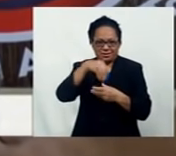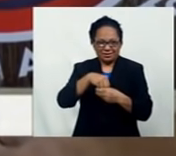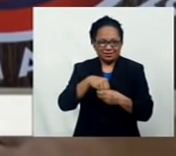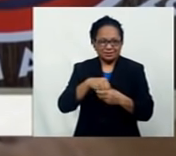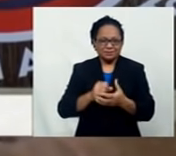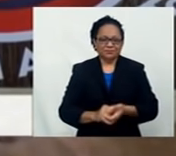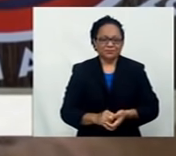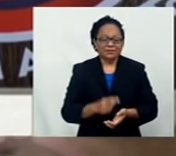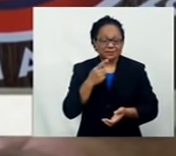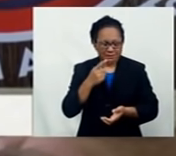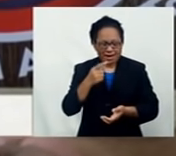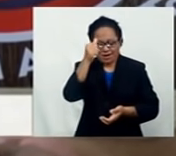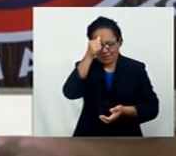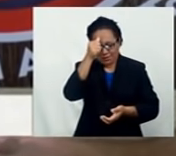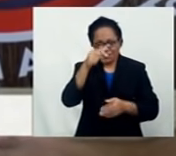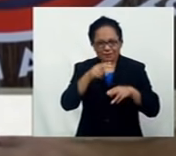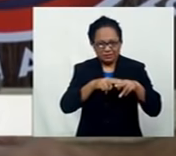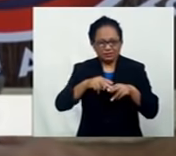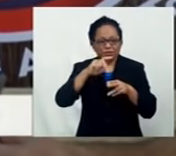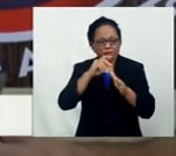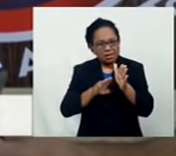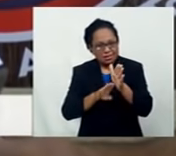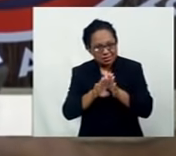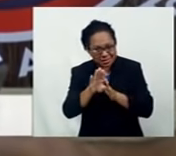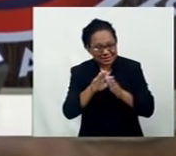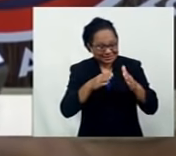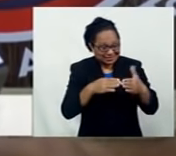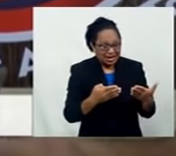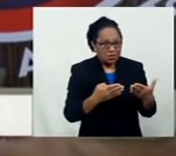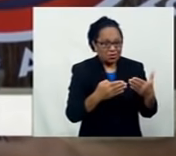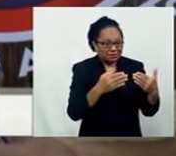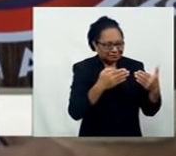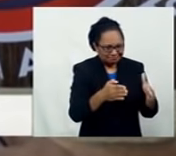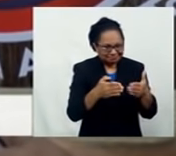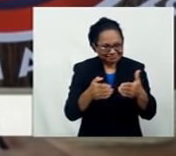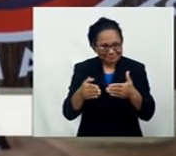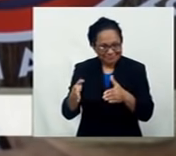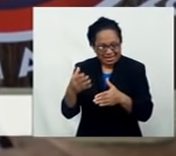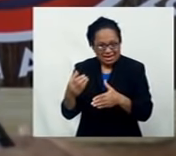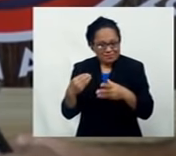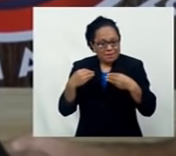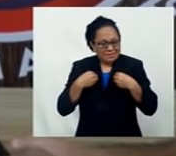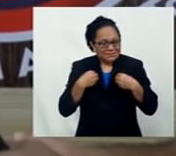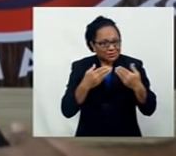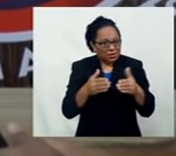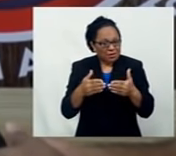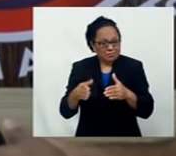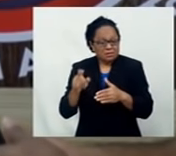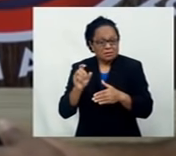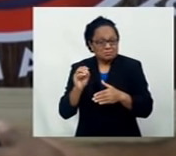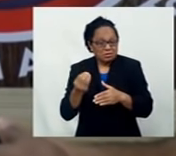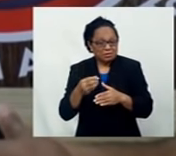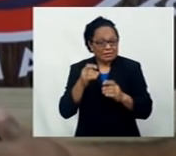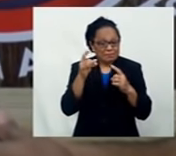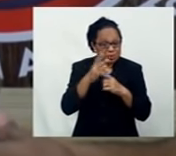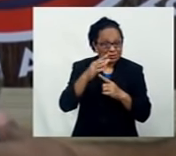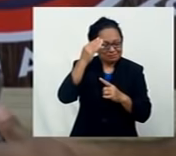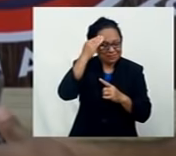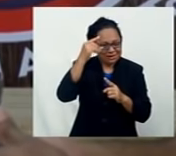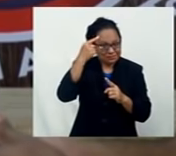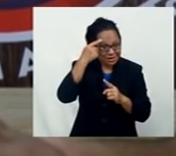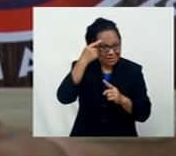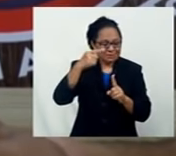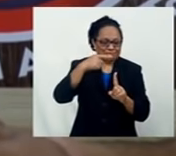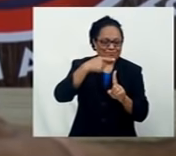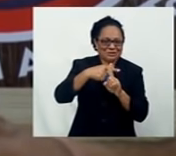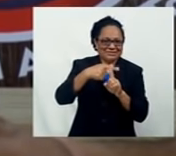going to pick up, and things are opening up. And with a positive mindset, people have got positive mindset,